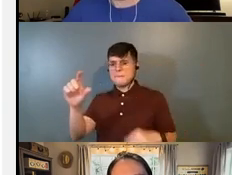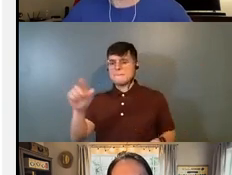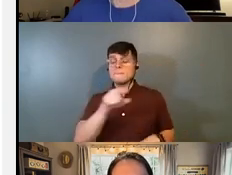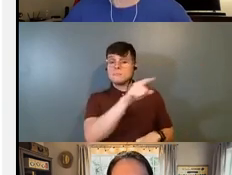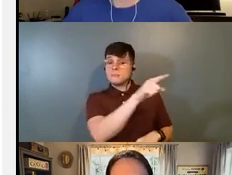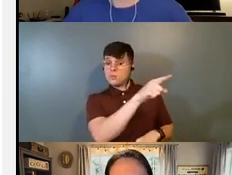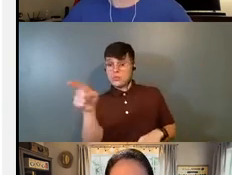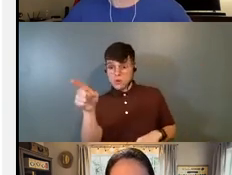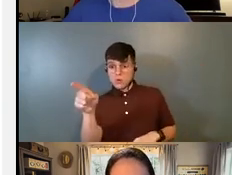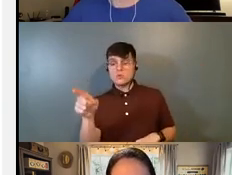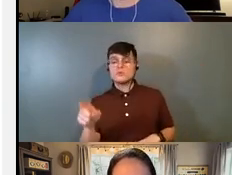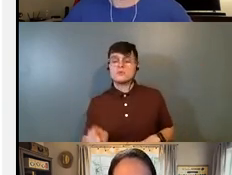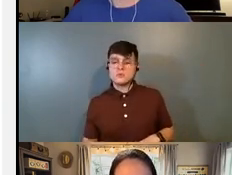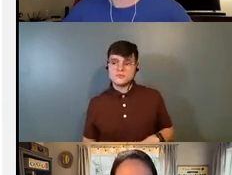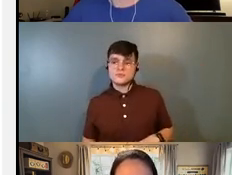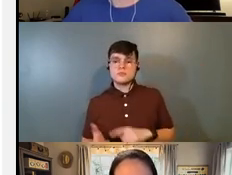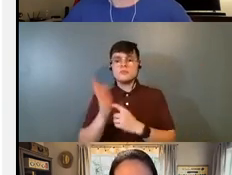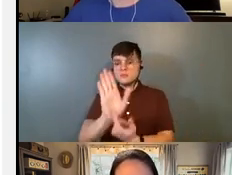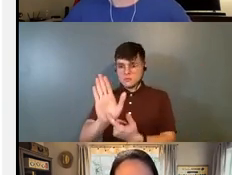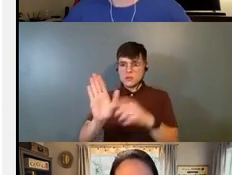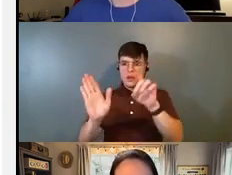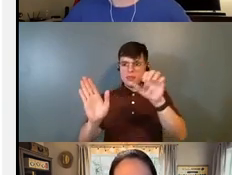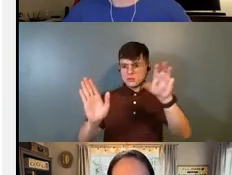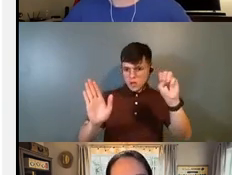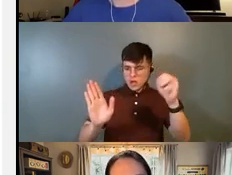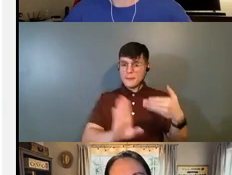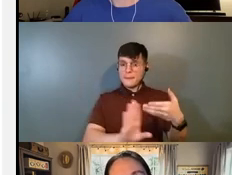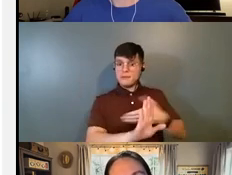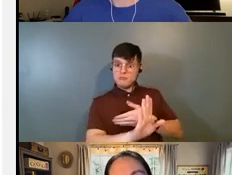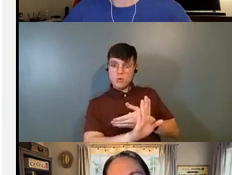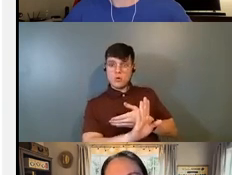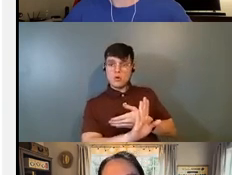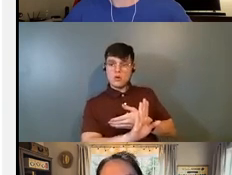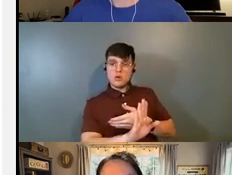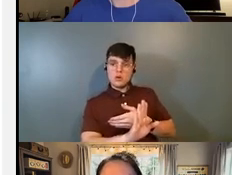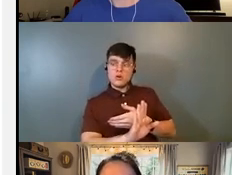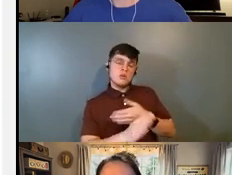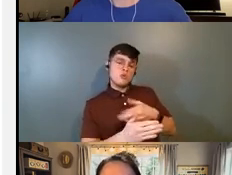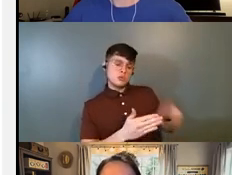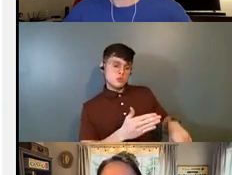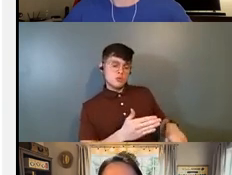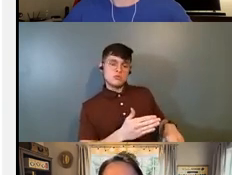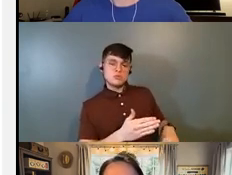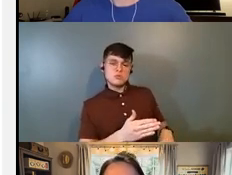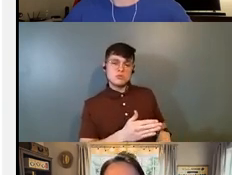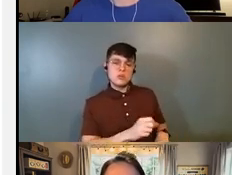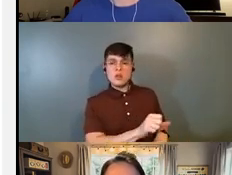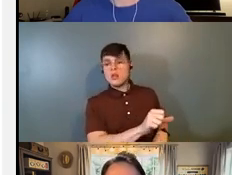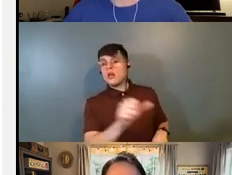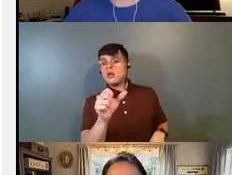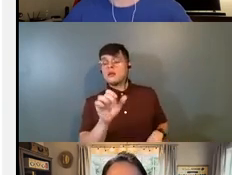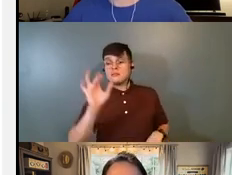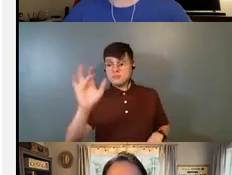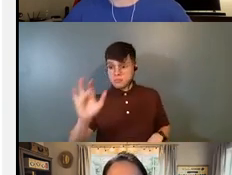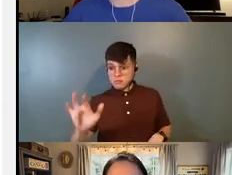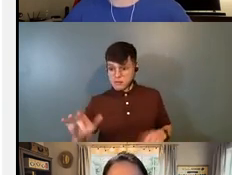those appear in the, like in the DOM before the results. And then all of the other filters appear after the results. Yeah.